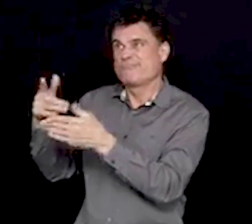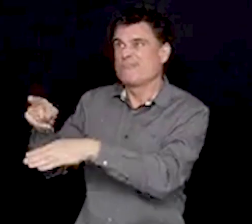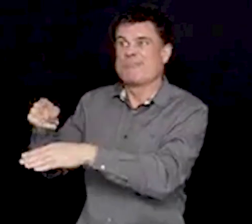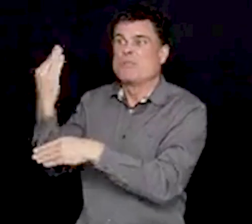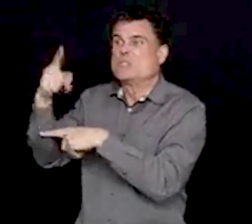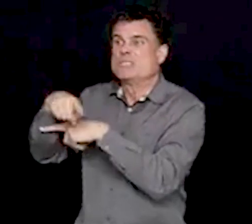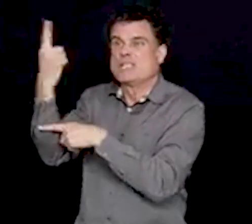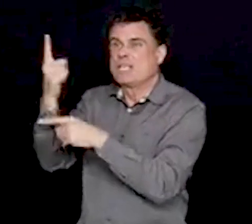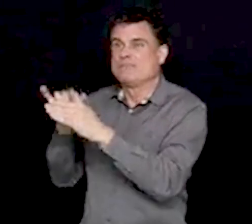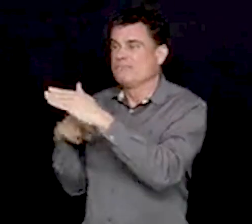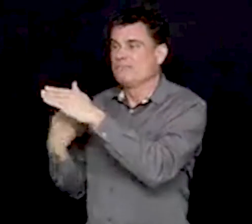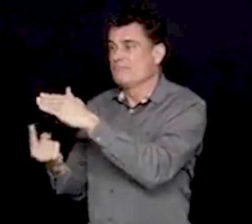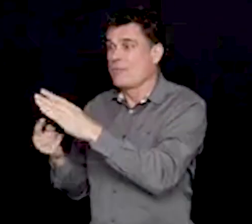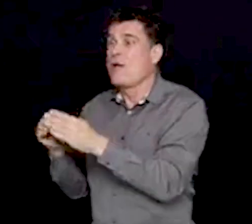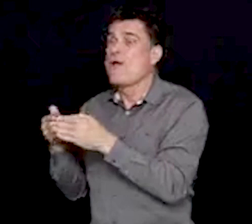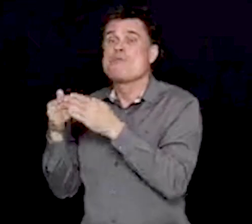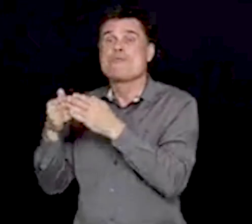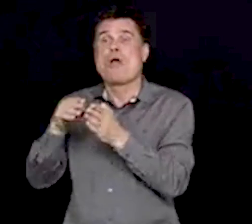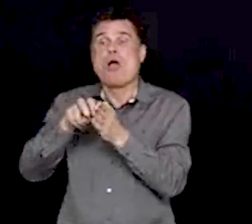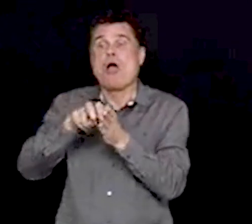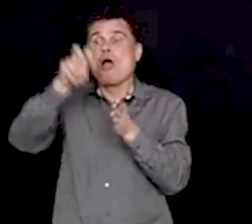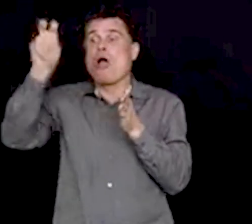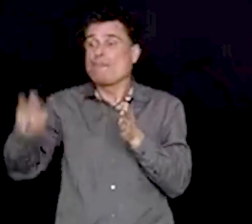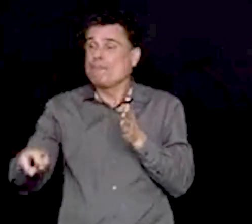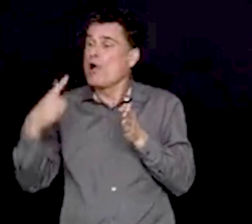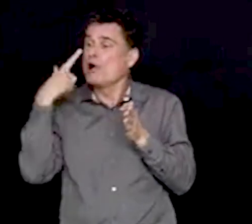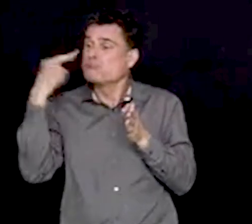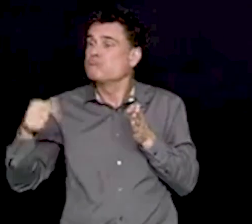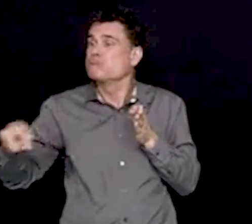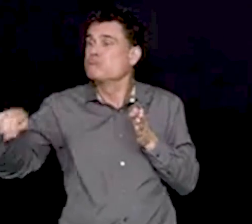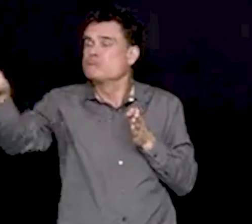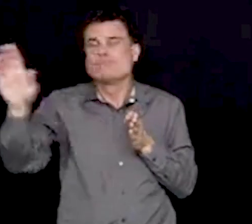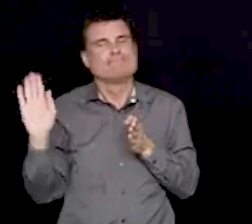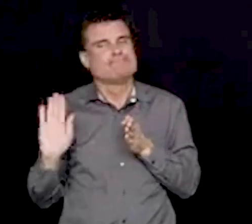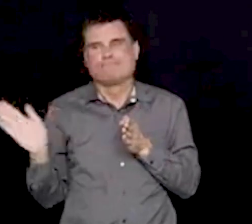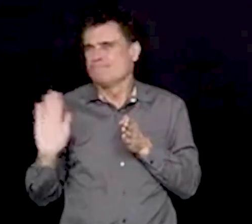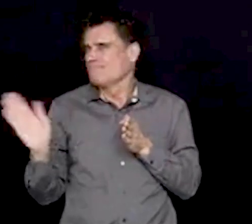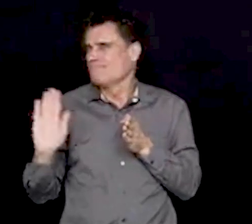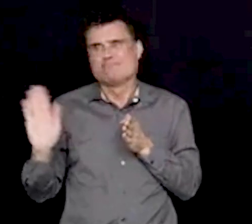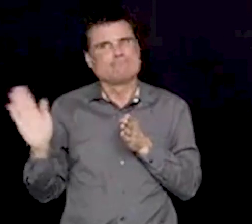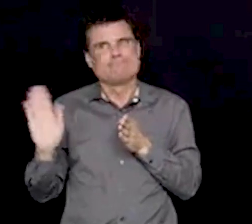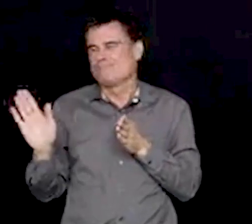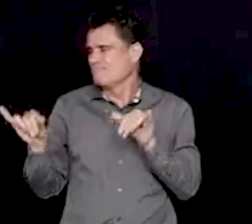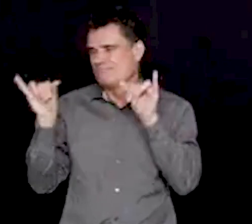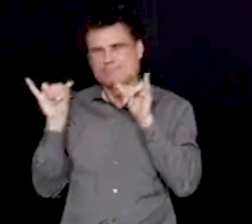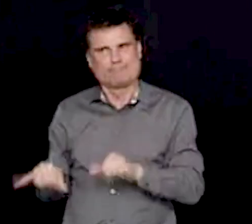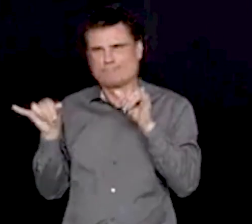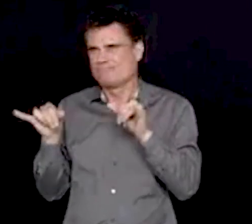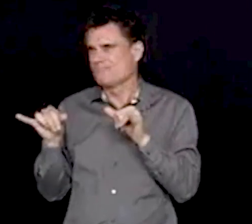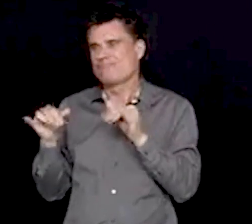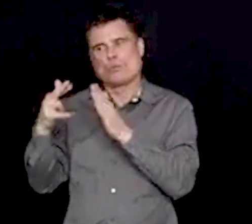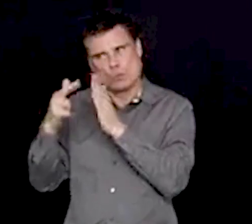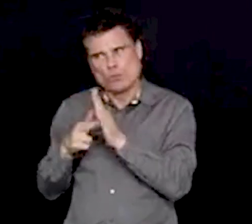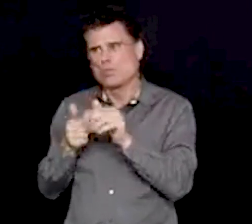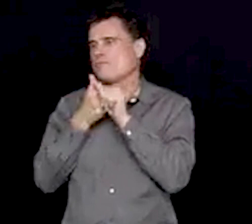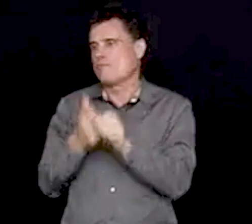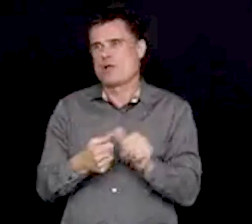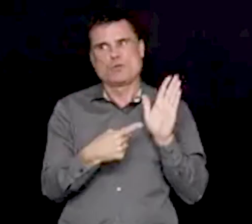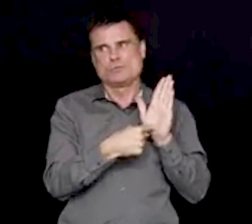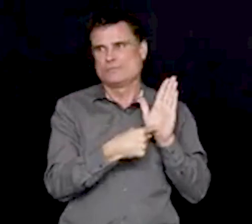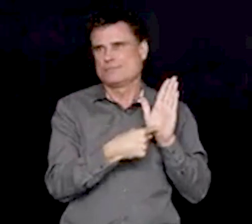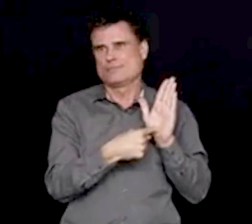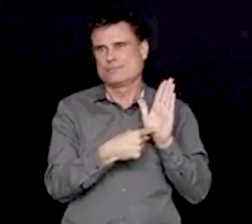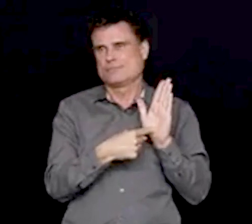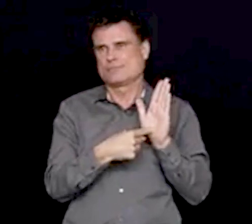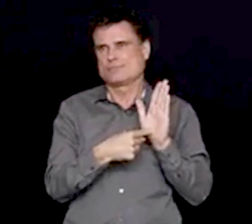involved, and our ability to bend the curve depends on that. It is an inspiring thing to see people, what people have done in the last few